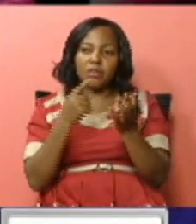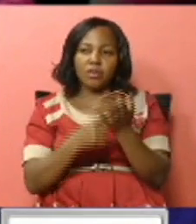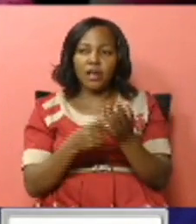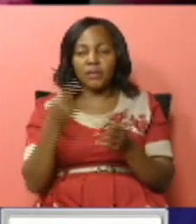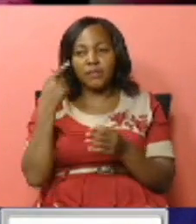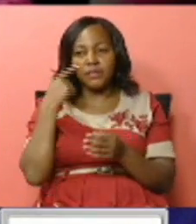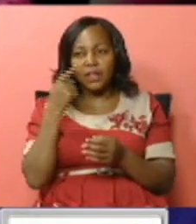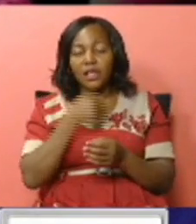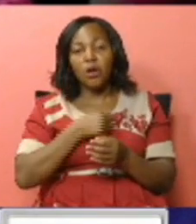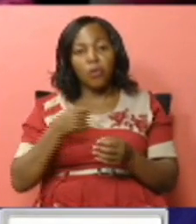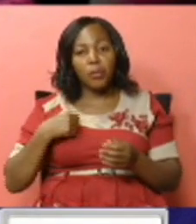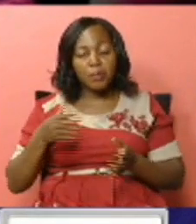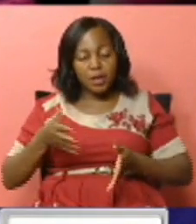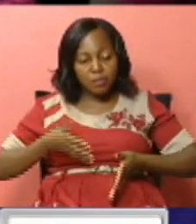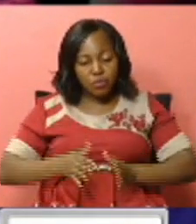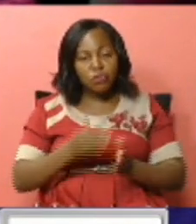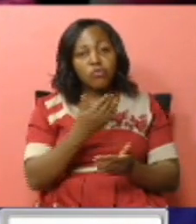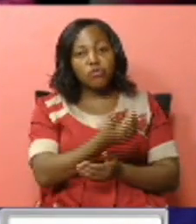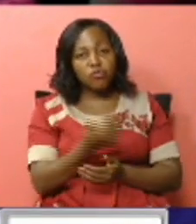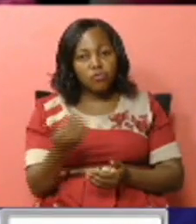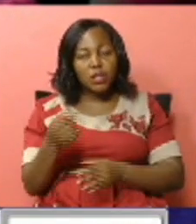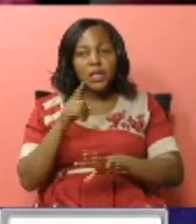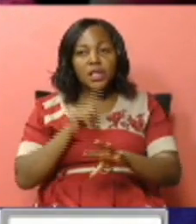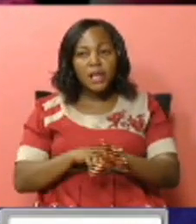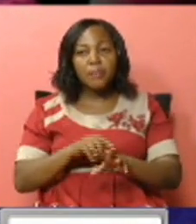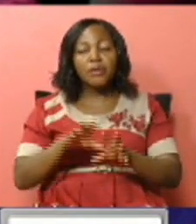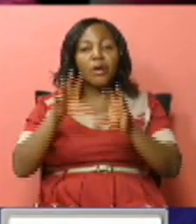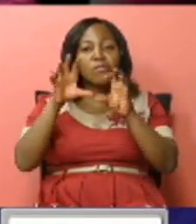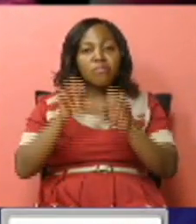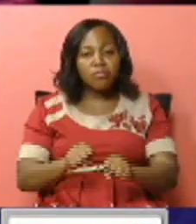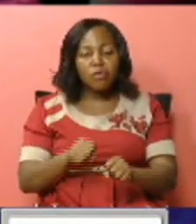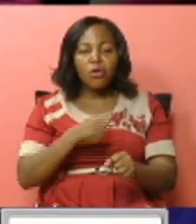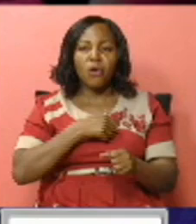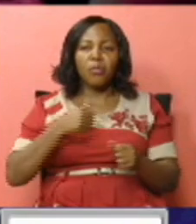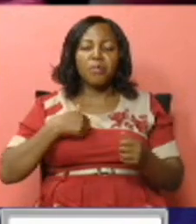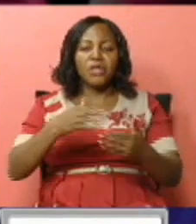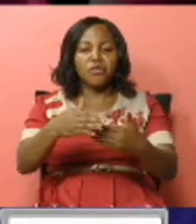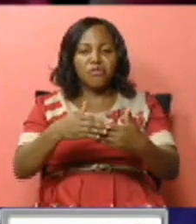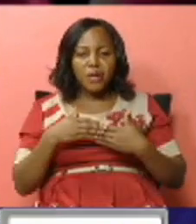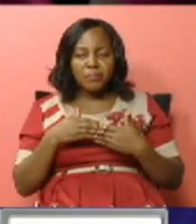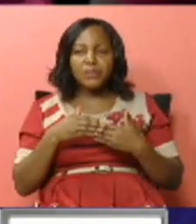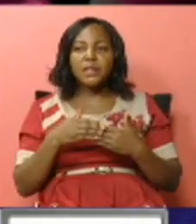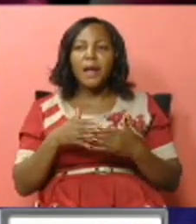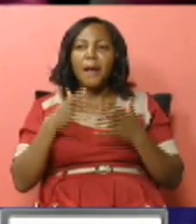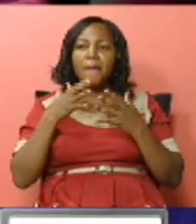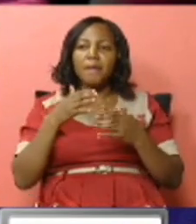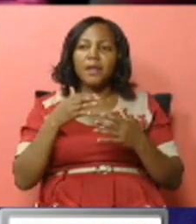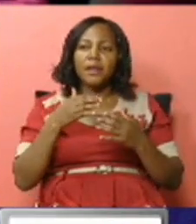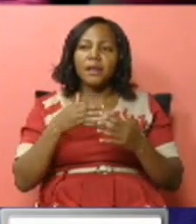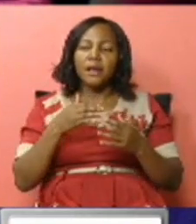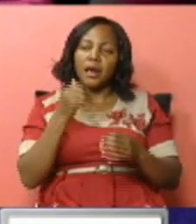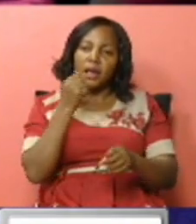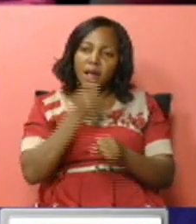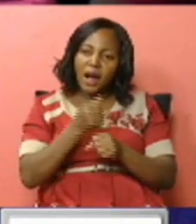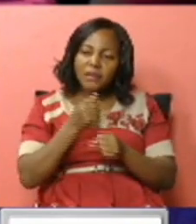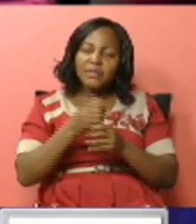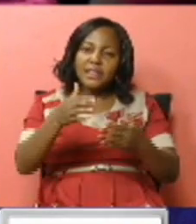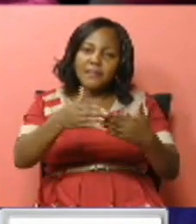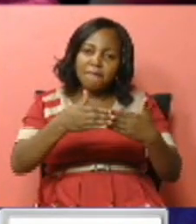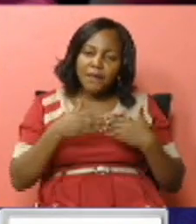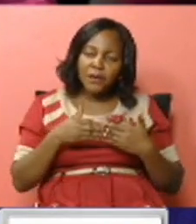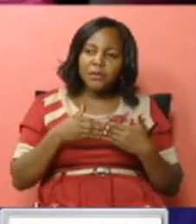seen that women that have given birth out of captivity, women who got raped, women who got children, weak girls, young girls who got